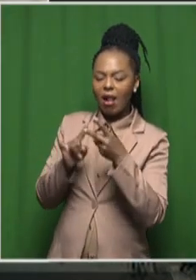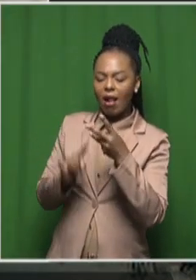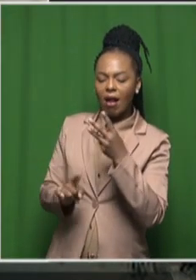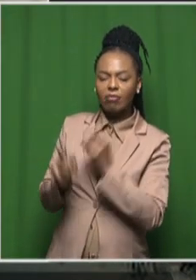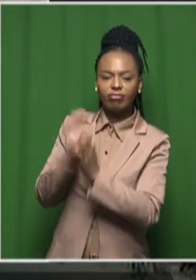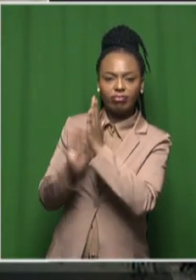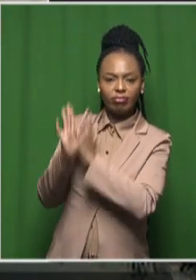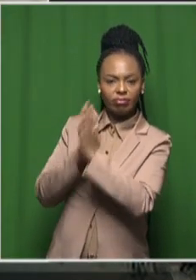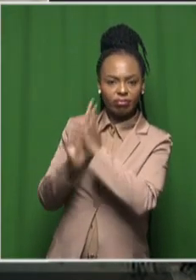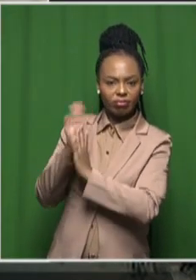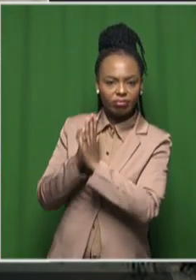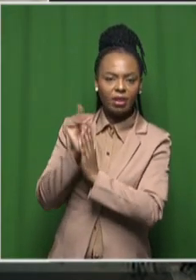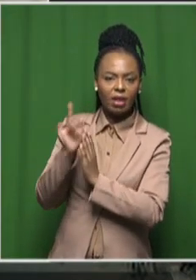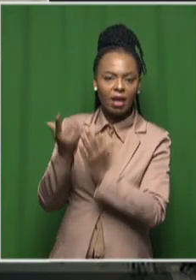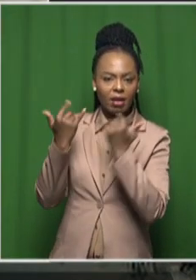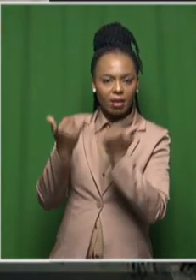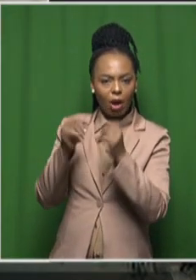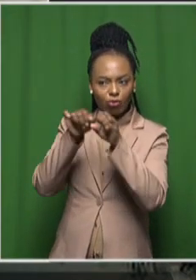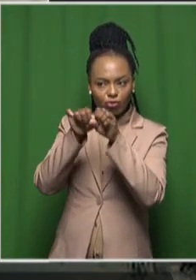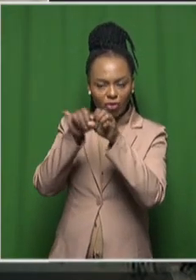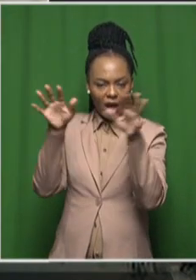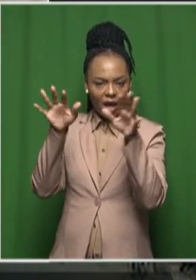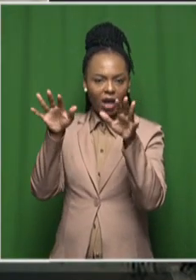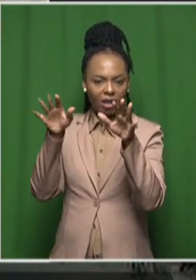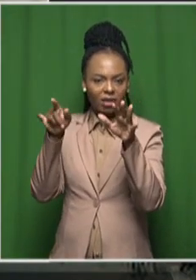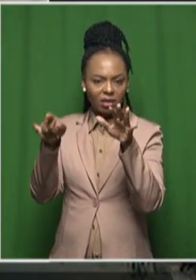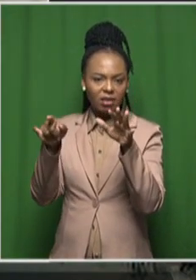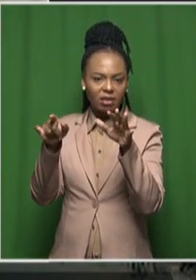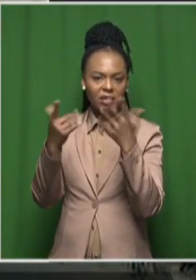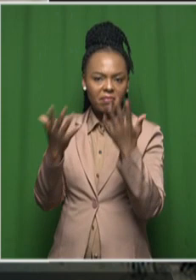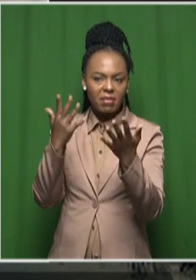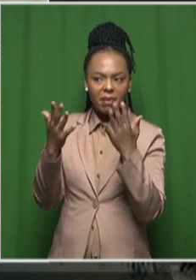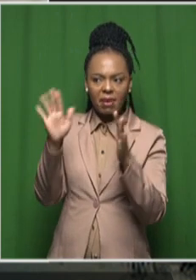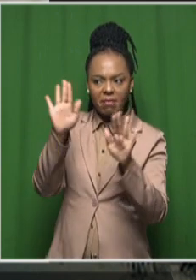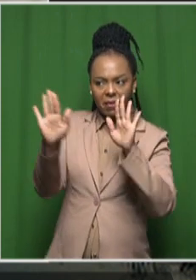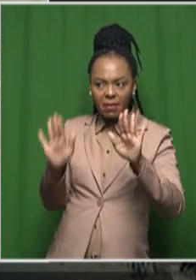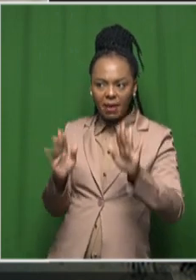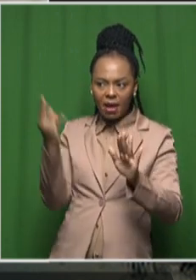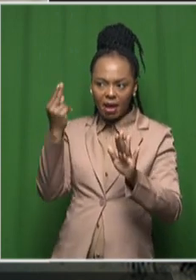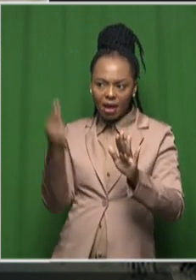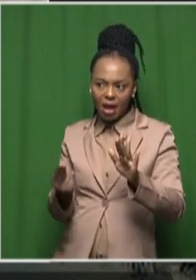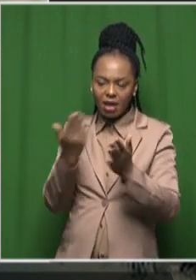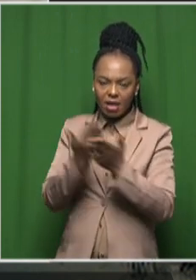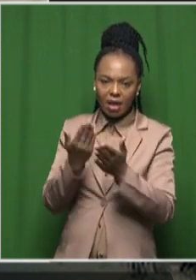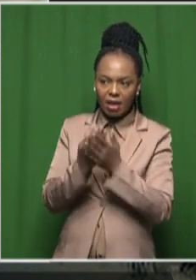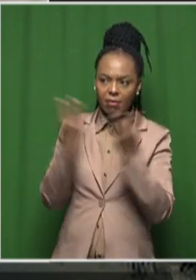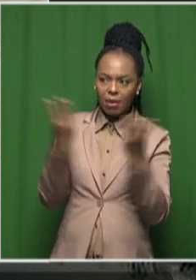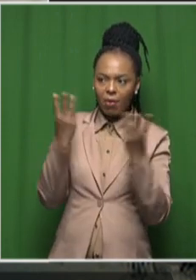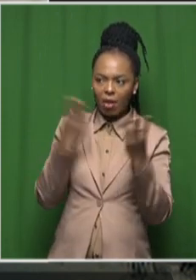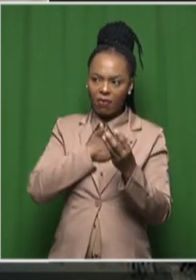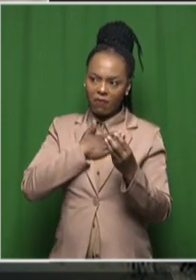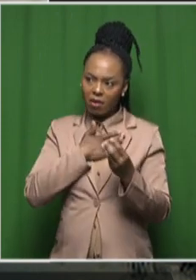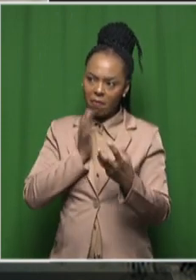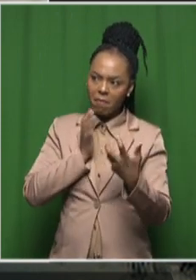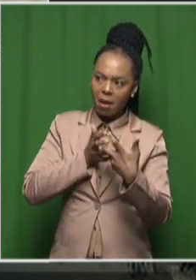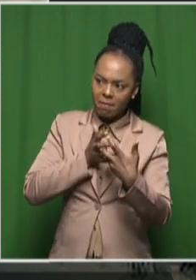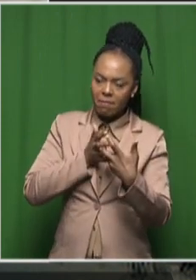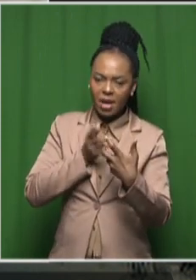looking ahead, what trends do you envision will sort of shape the design industry in the next few years, especially for female designers?